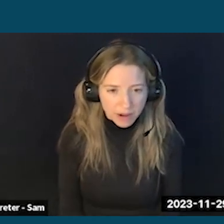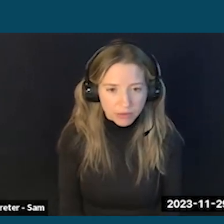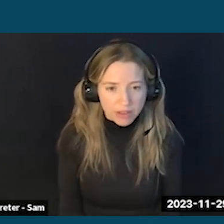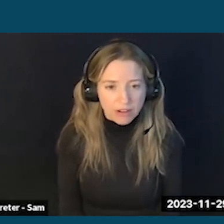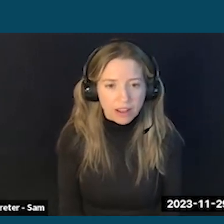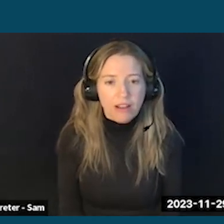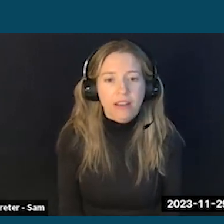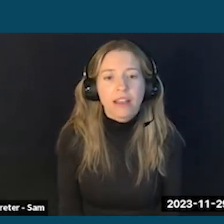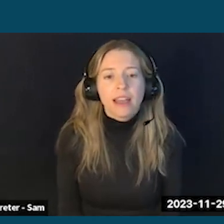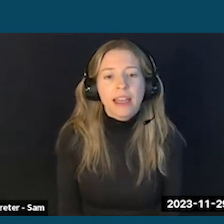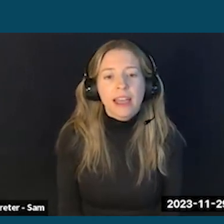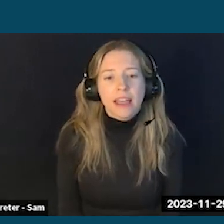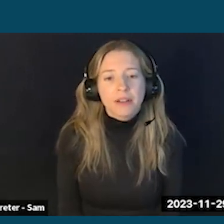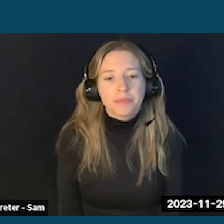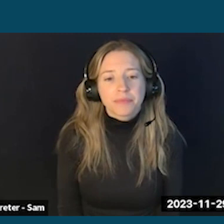to my mouth area.